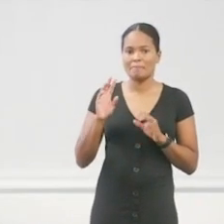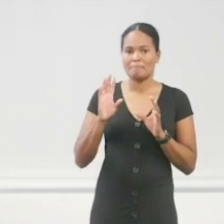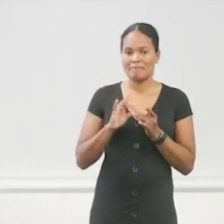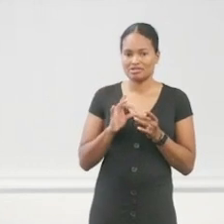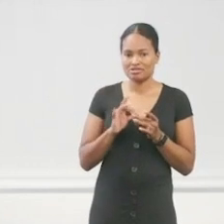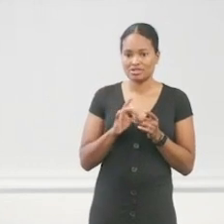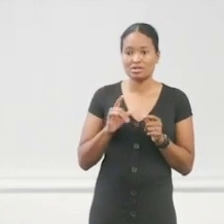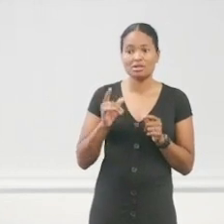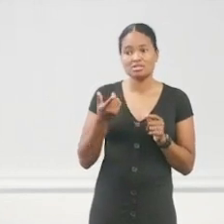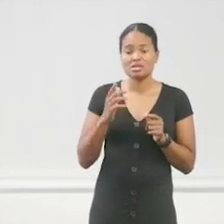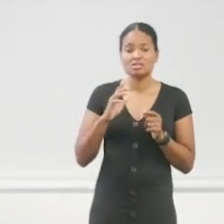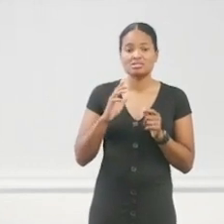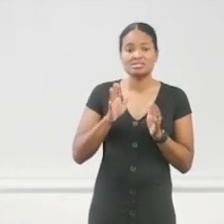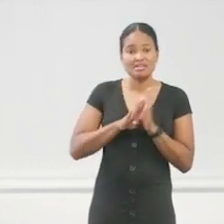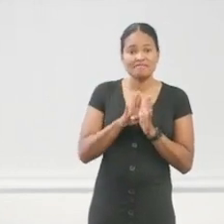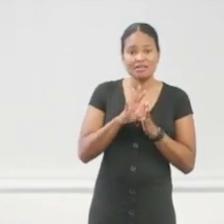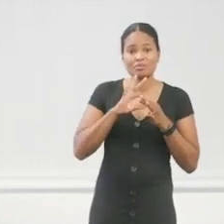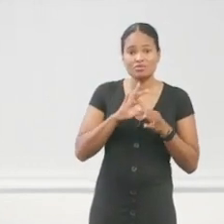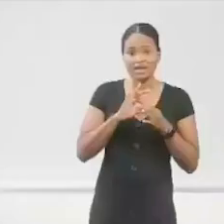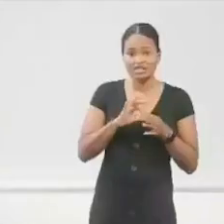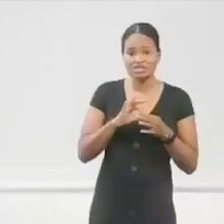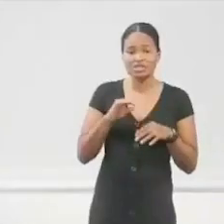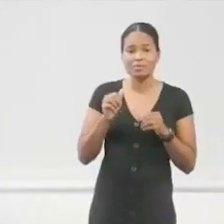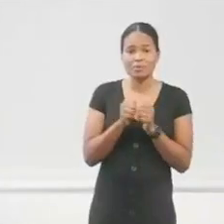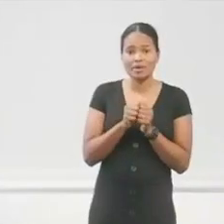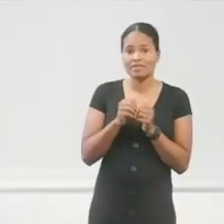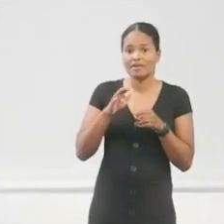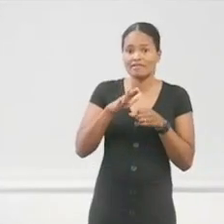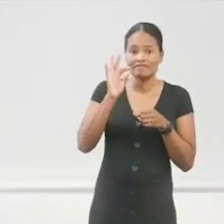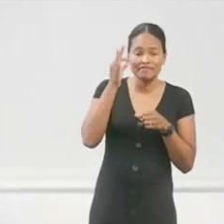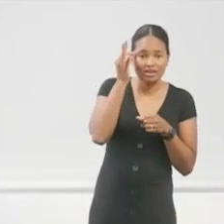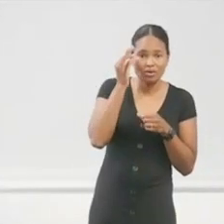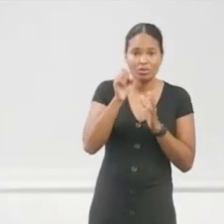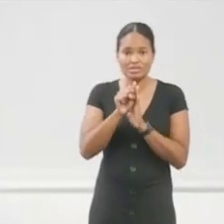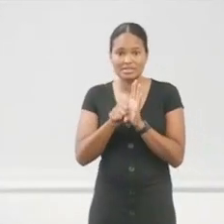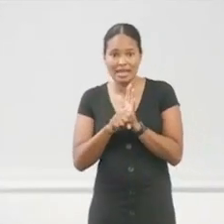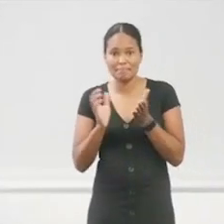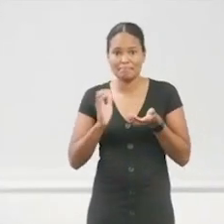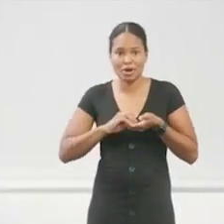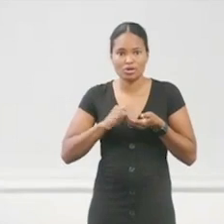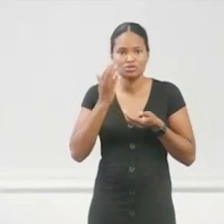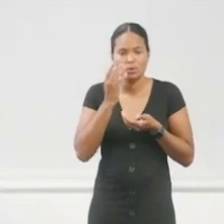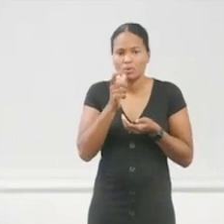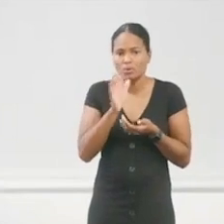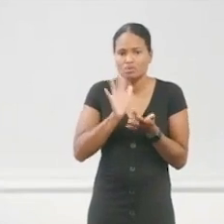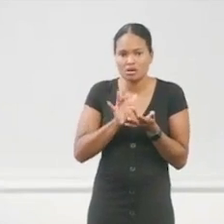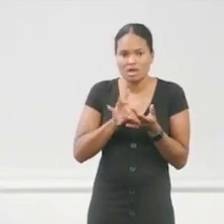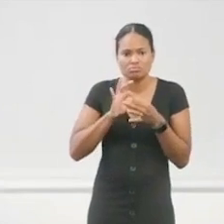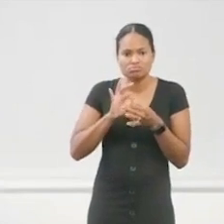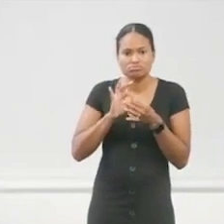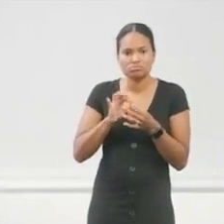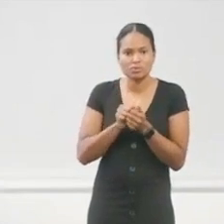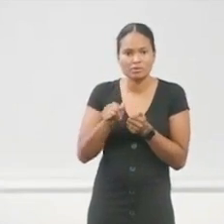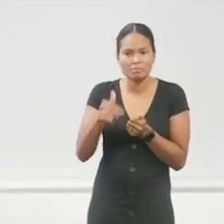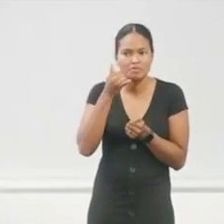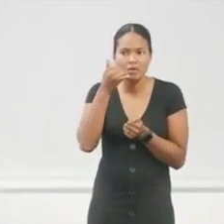develop a relationship with your federal partners, with your state partners, with the ACTIC, and already know who to contact and have a relationship with them. So it's a phone call